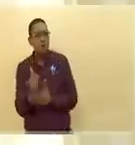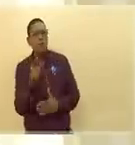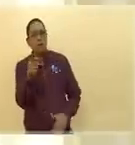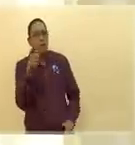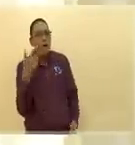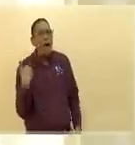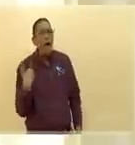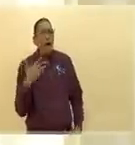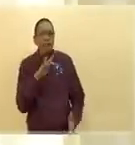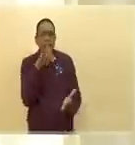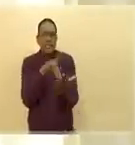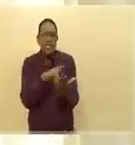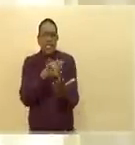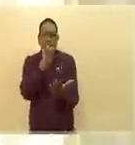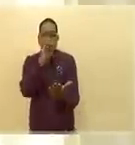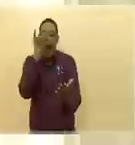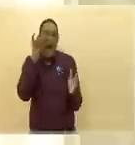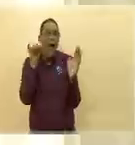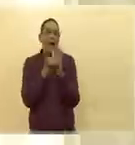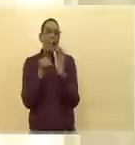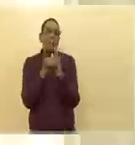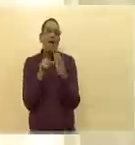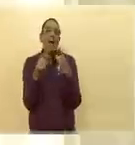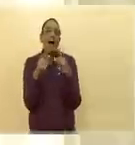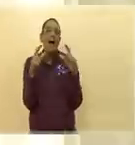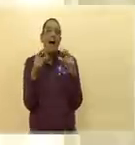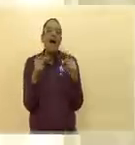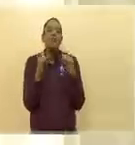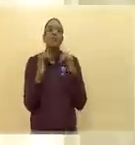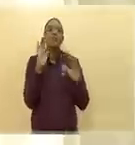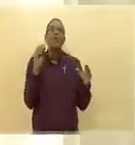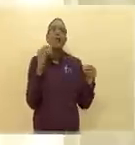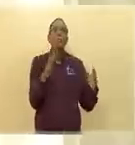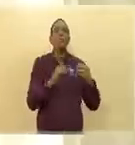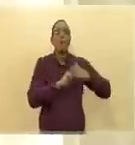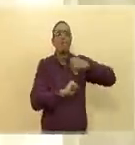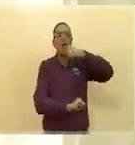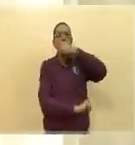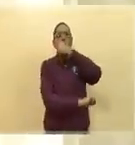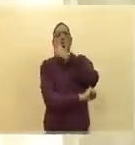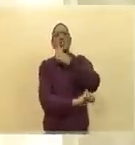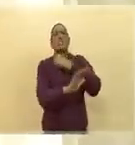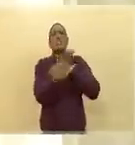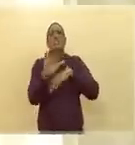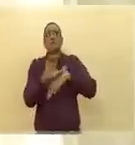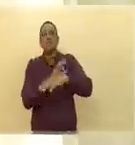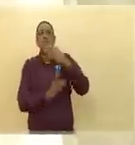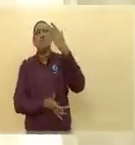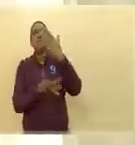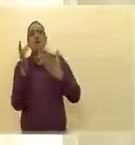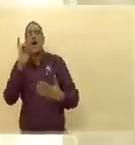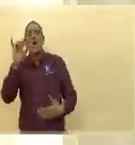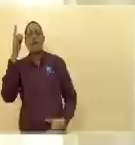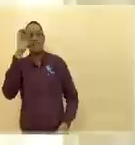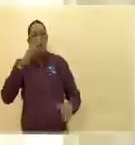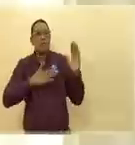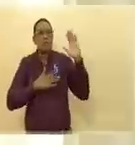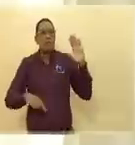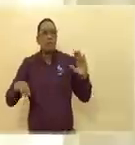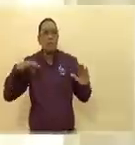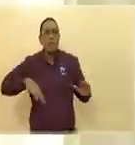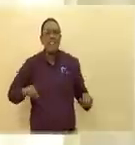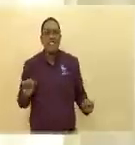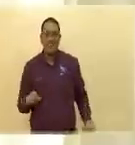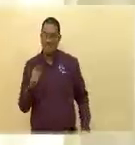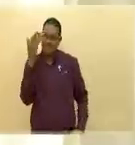a central identification card which will provide a foundational digital ID for our citizens, which,